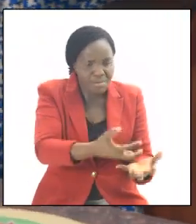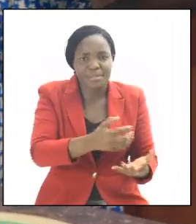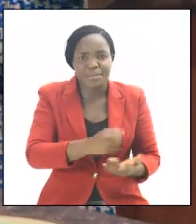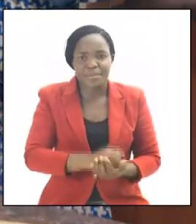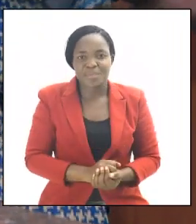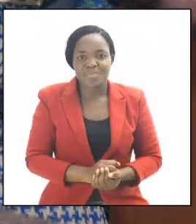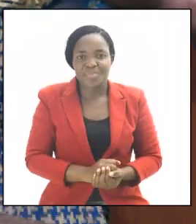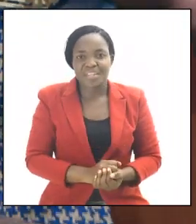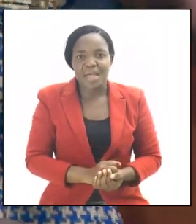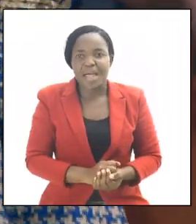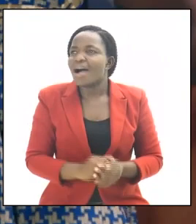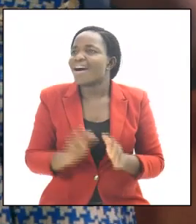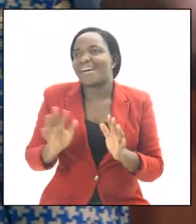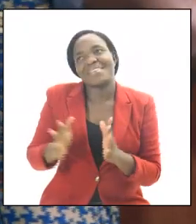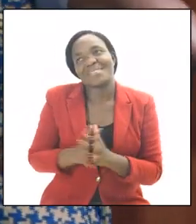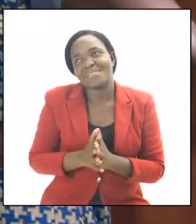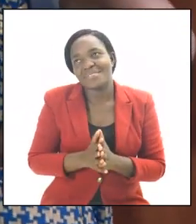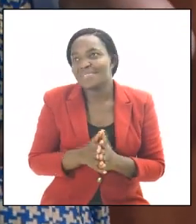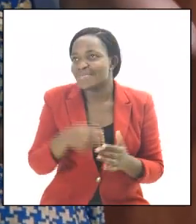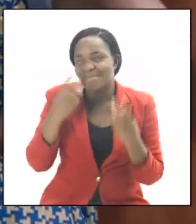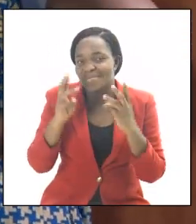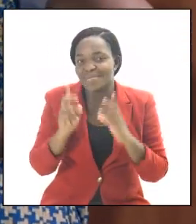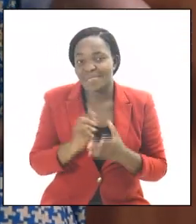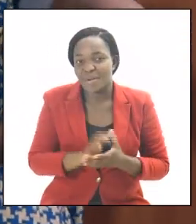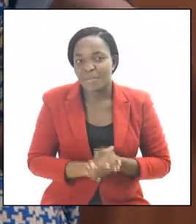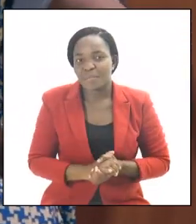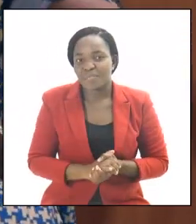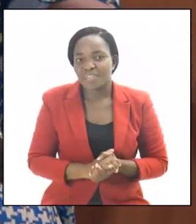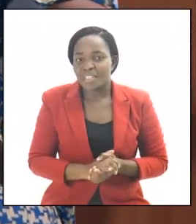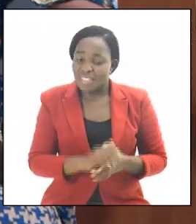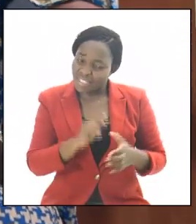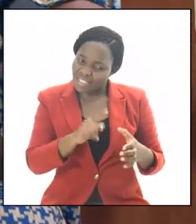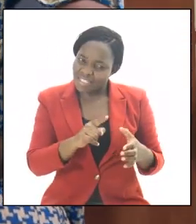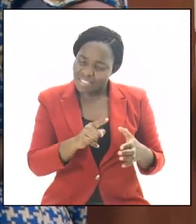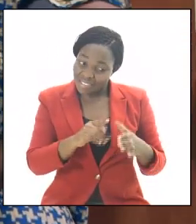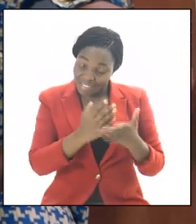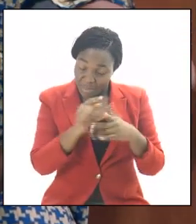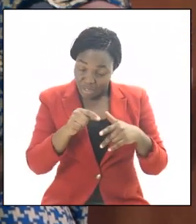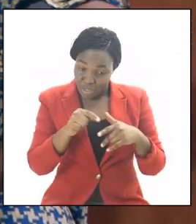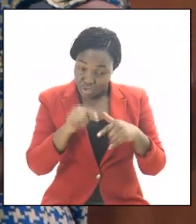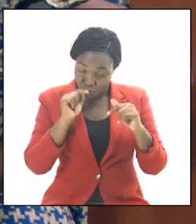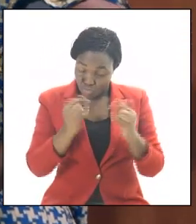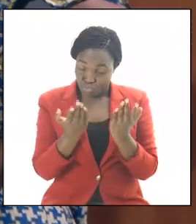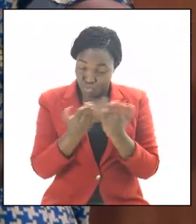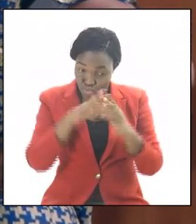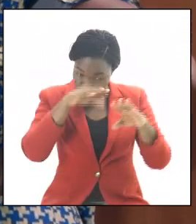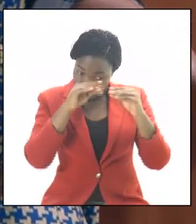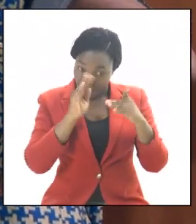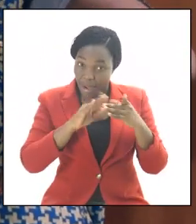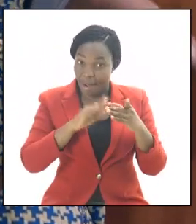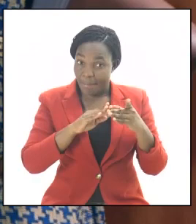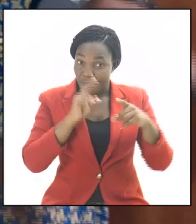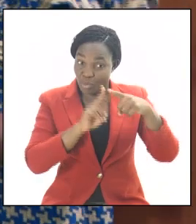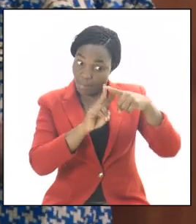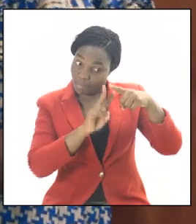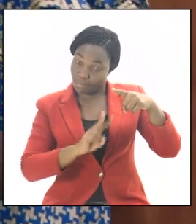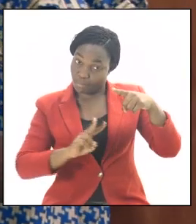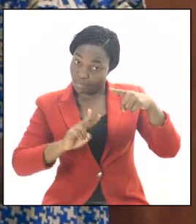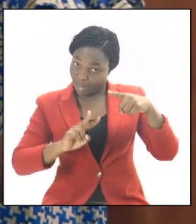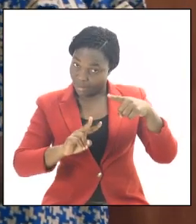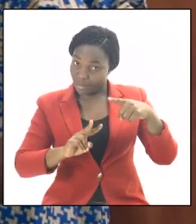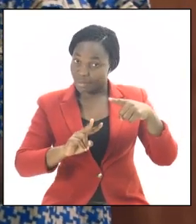Don't mind us, Ansel. It's just something we're learning at the moment in maths. It's to do with measuring